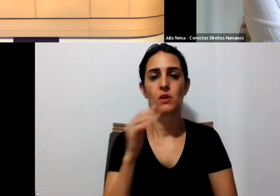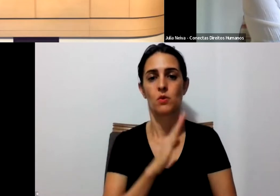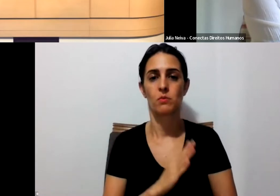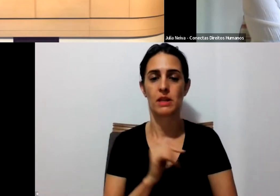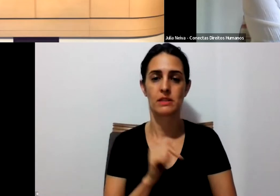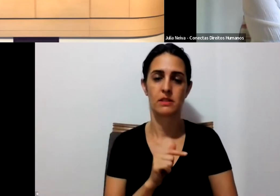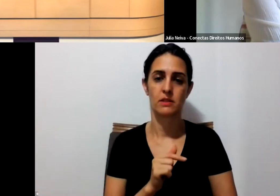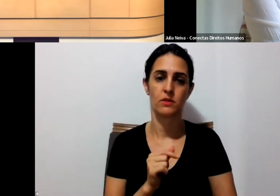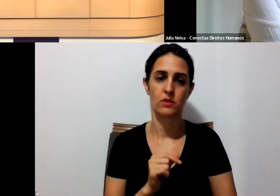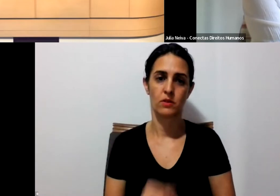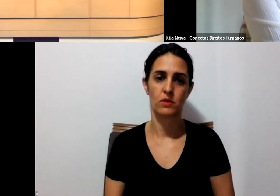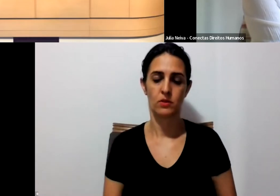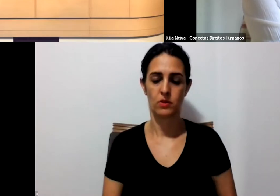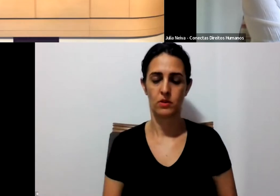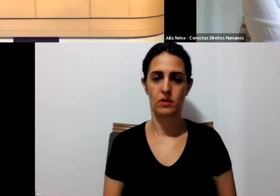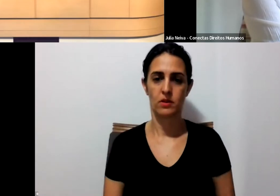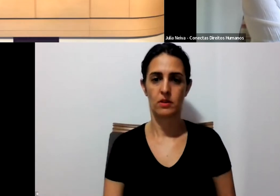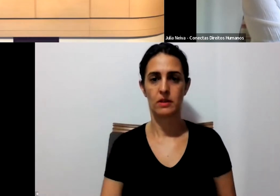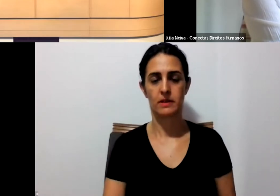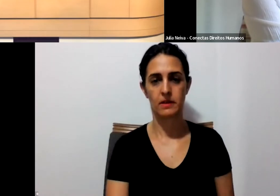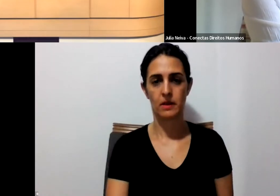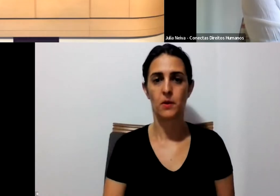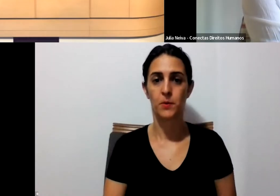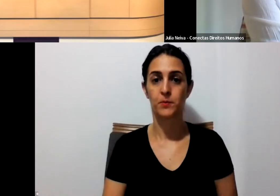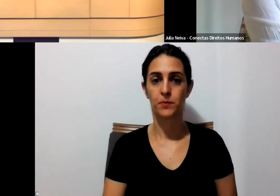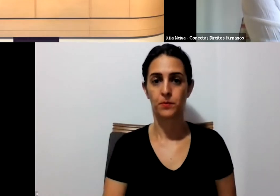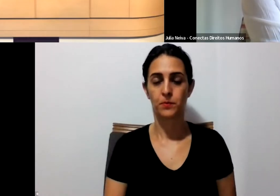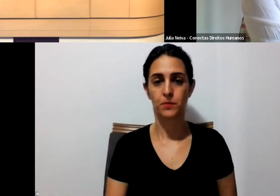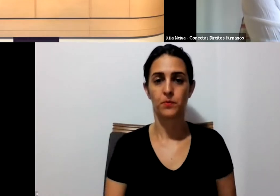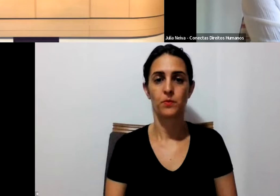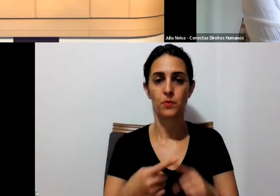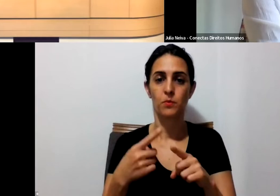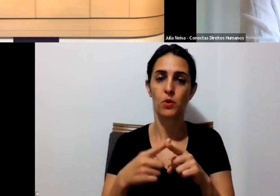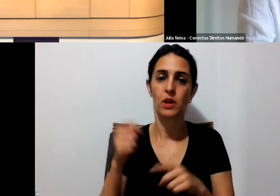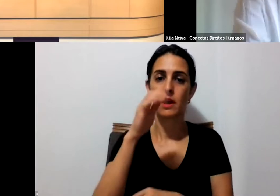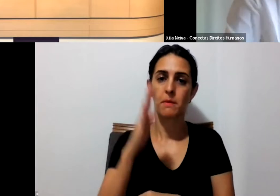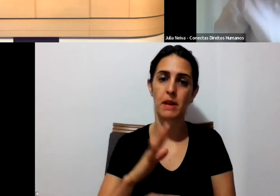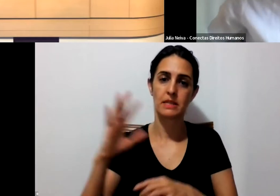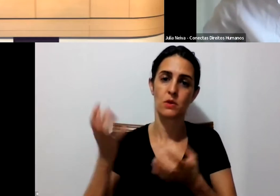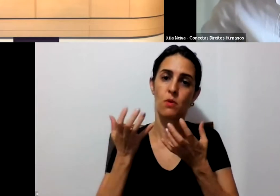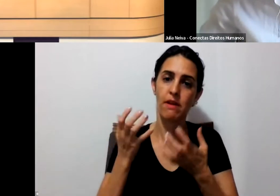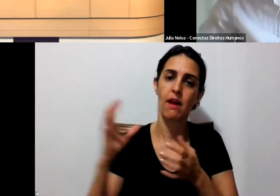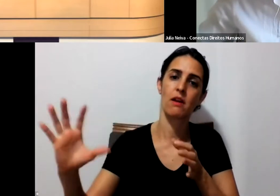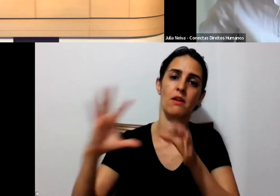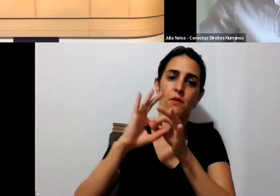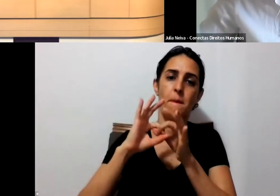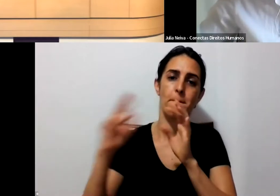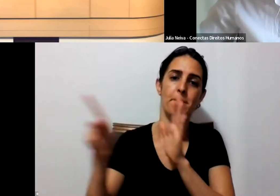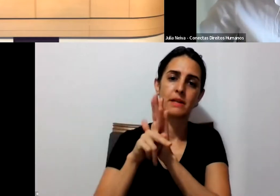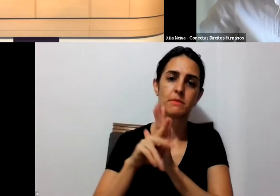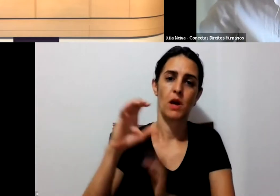the views, and obviously then we will go open for the floor for discussion. So